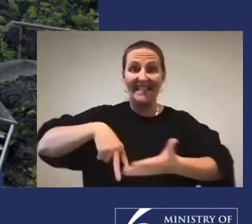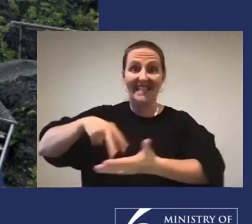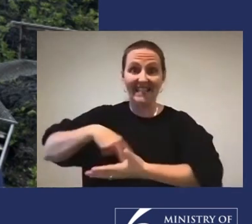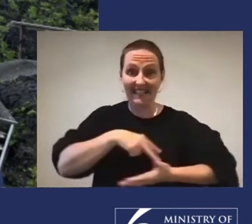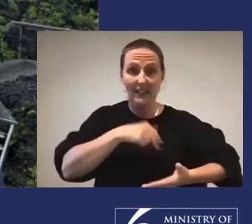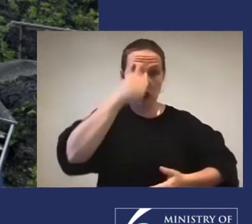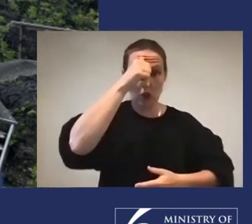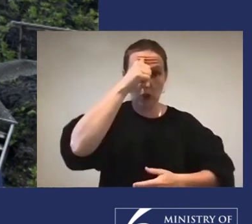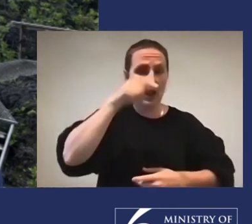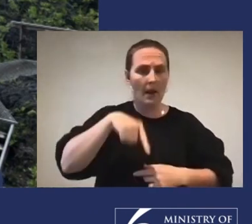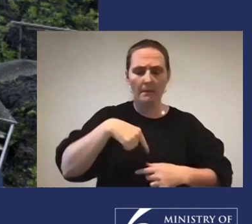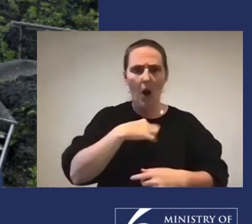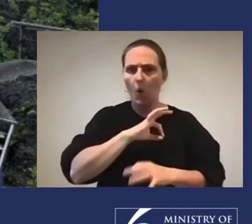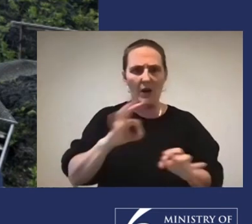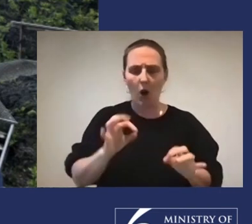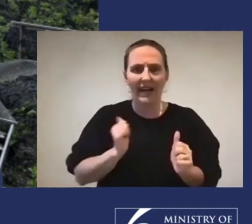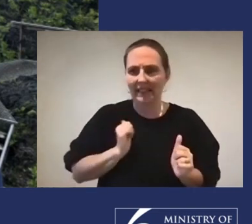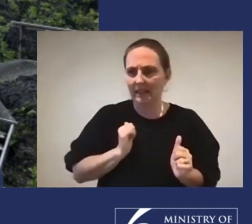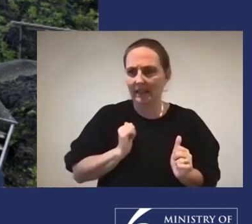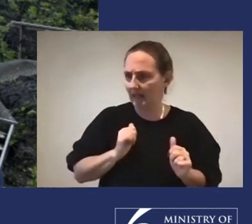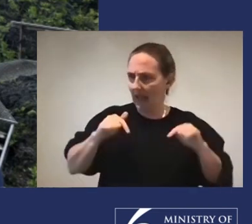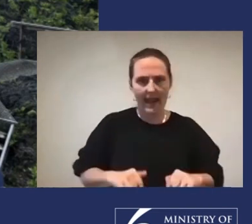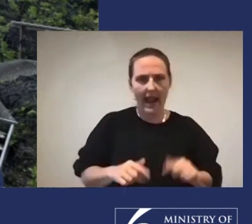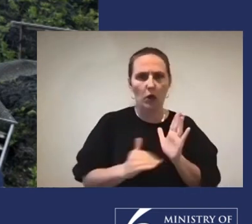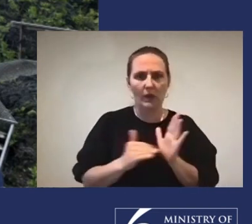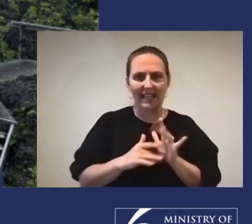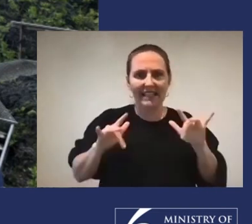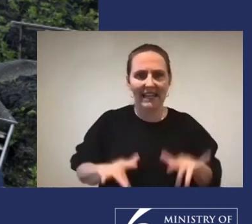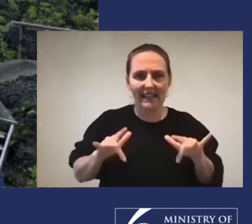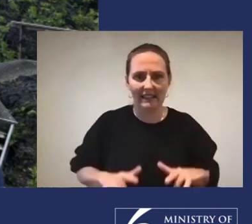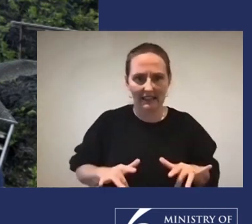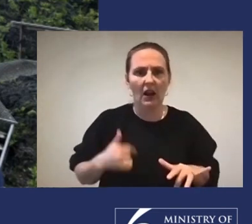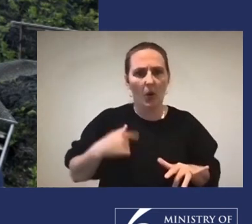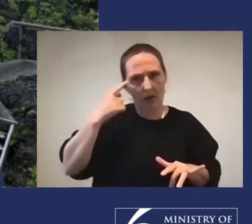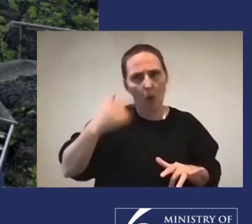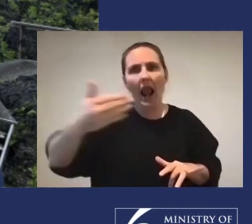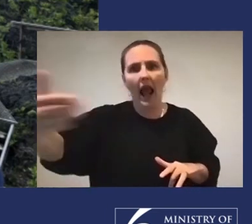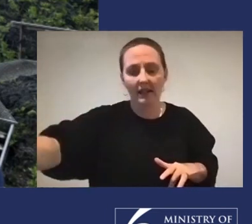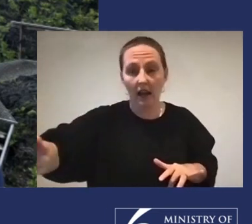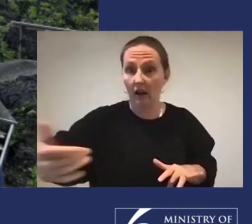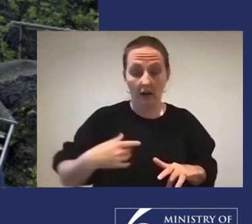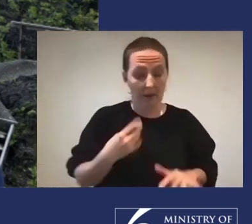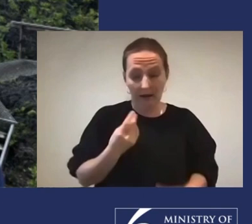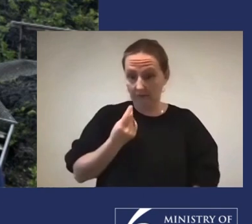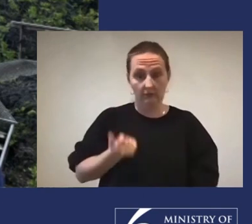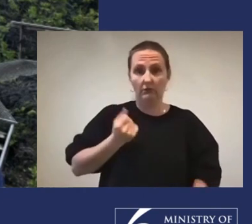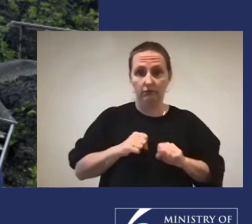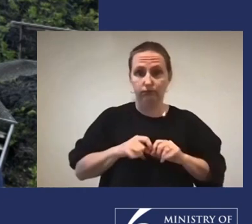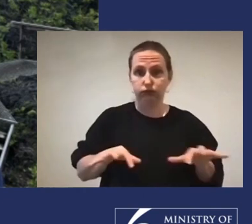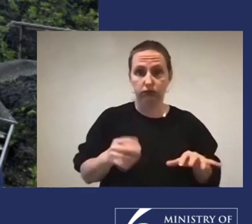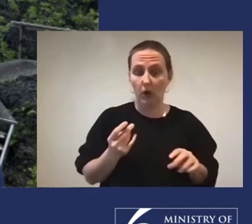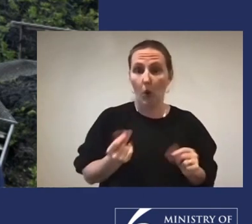hit our shores so quickly in New Zealand and people to become quickly very, very, you know, very